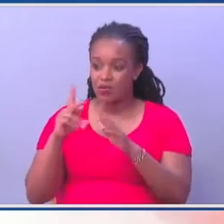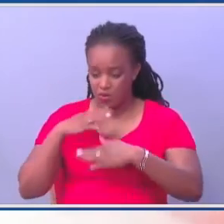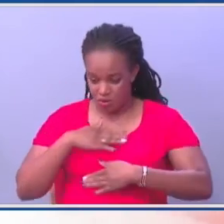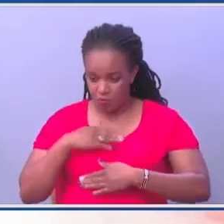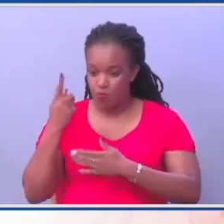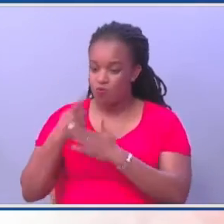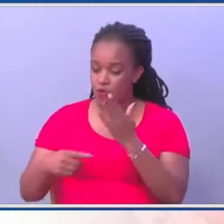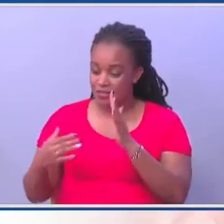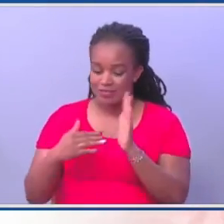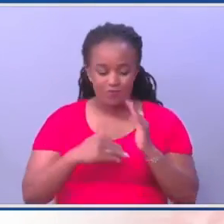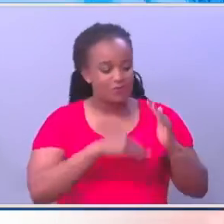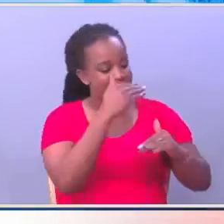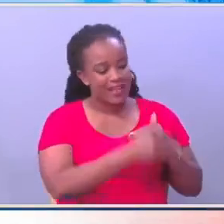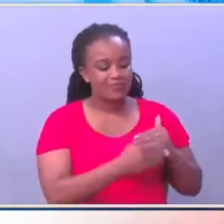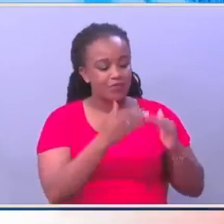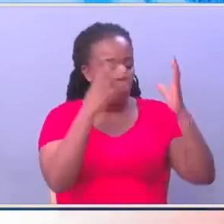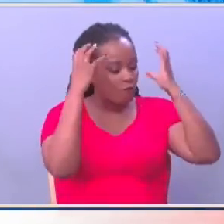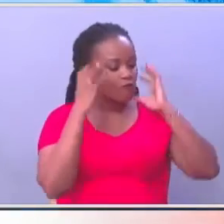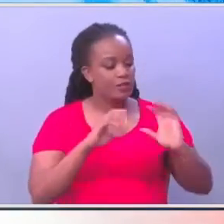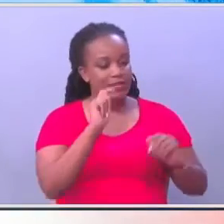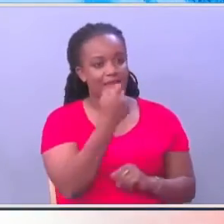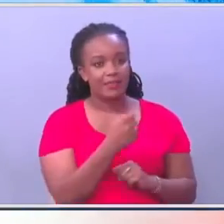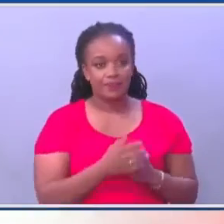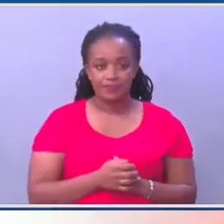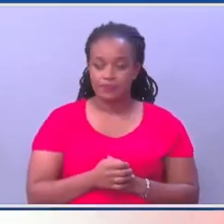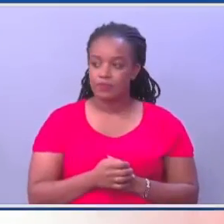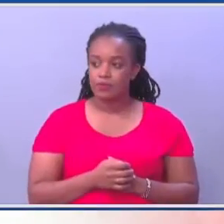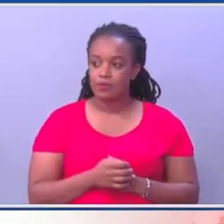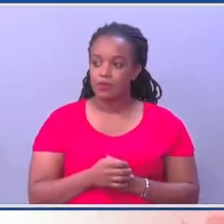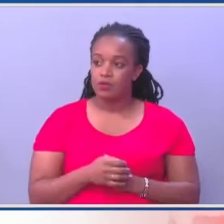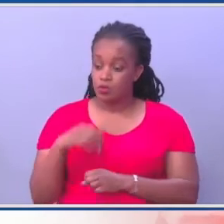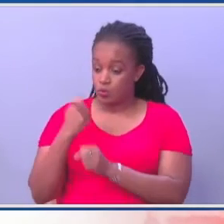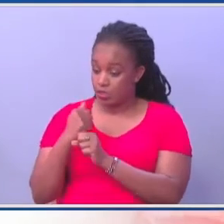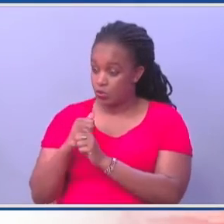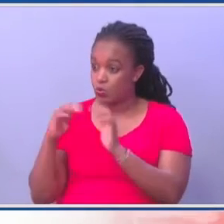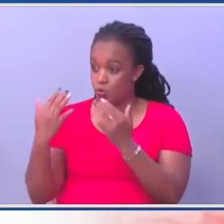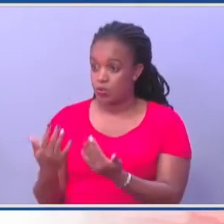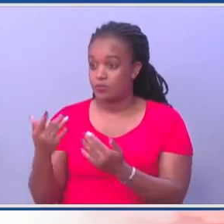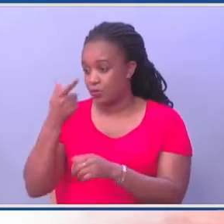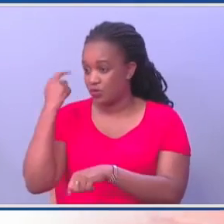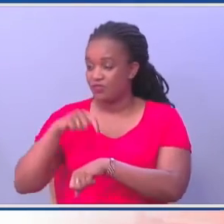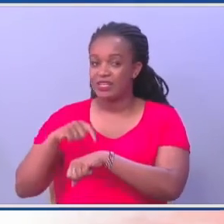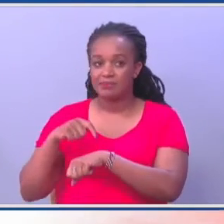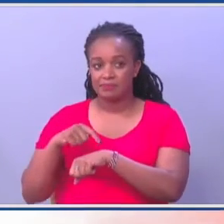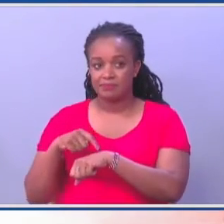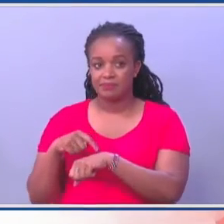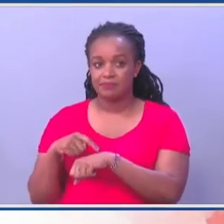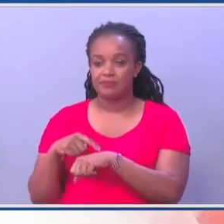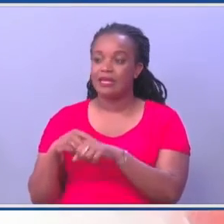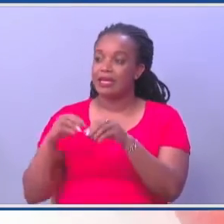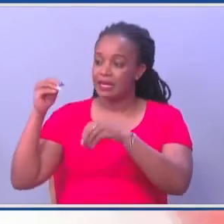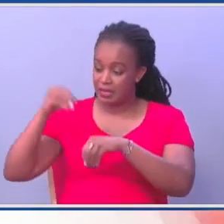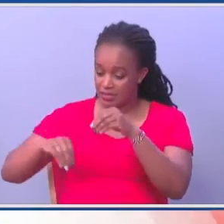what next for Ford Kenya as we finalize? What we'll do, because time is running out, elections are around the